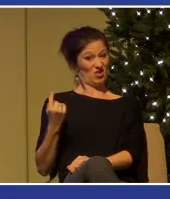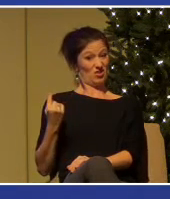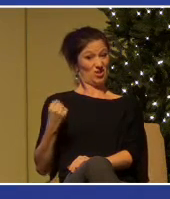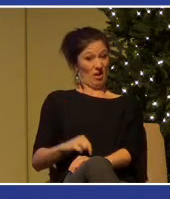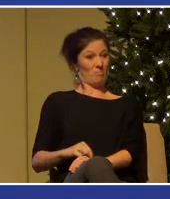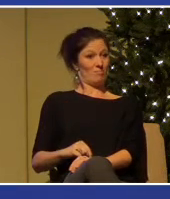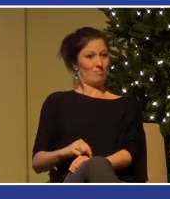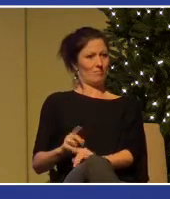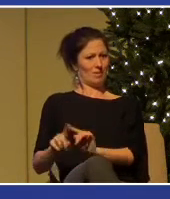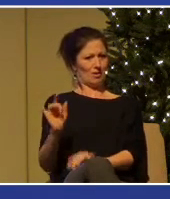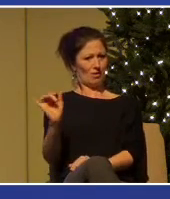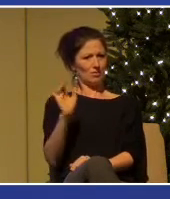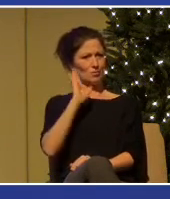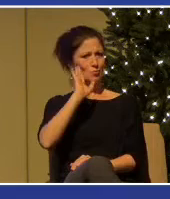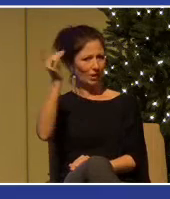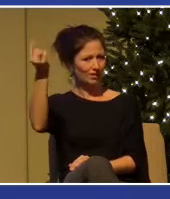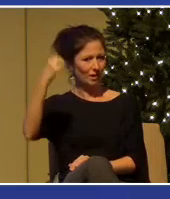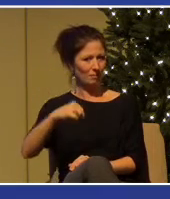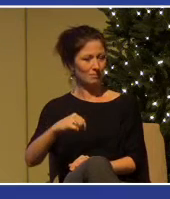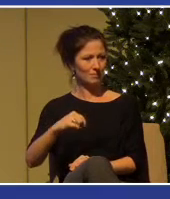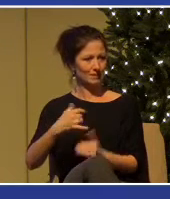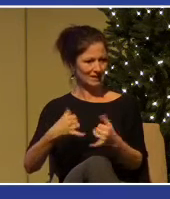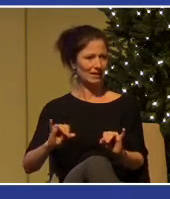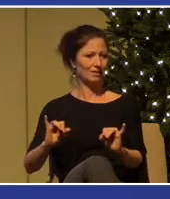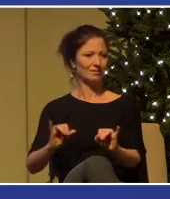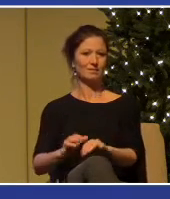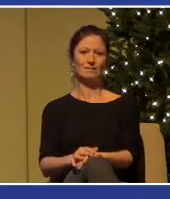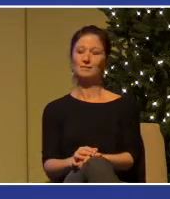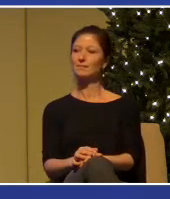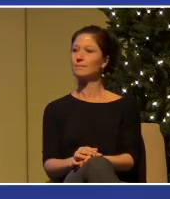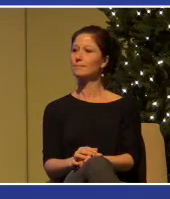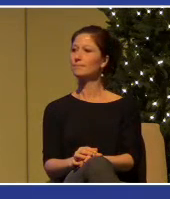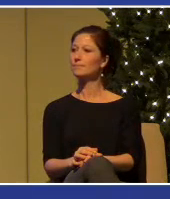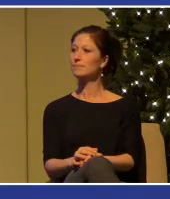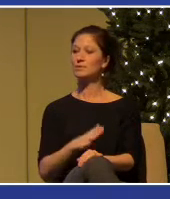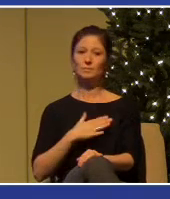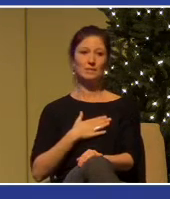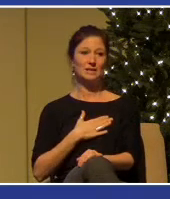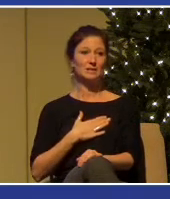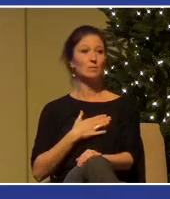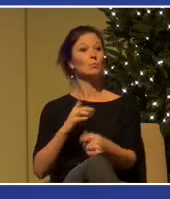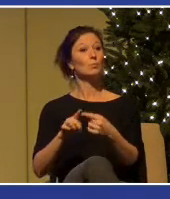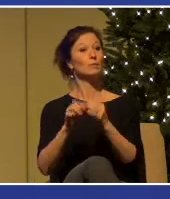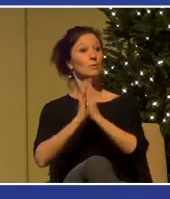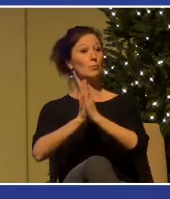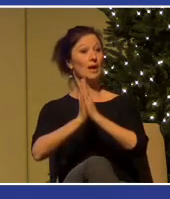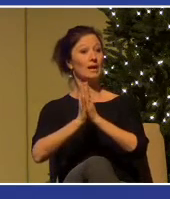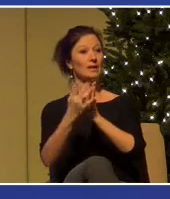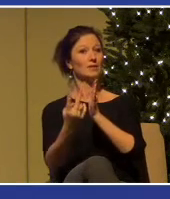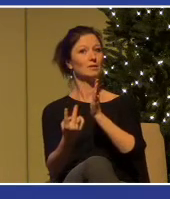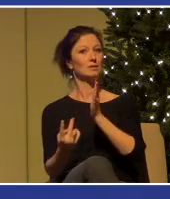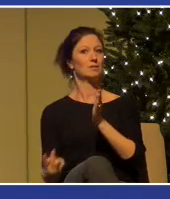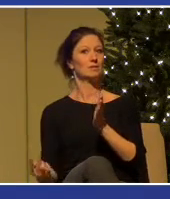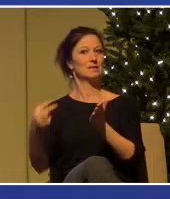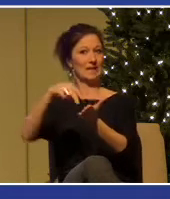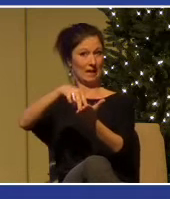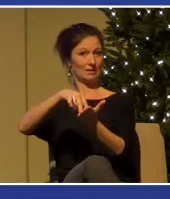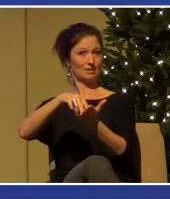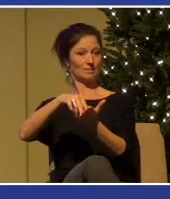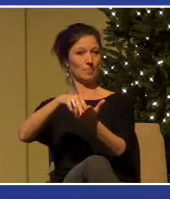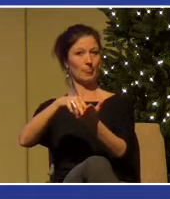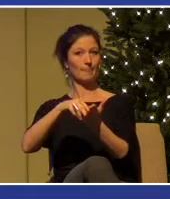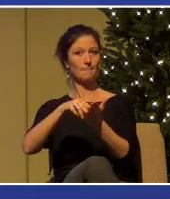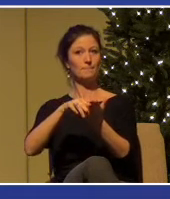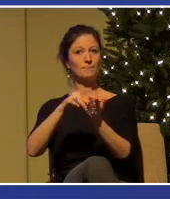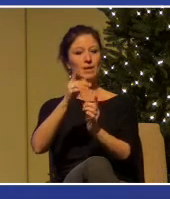that he's still the God who comes. And what I want to do is invite you to stand with me while we pray. We're going to pray for